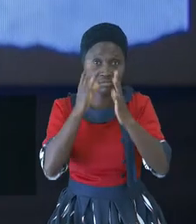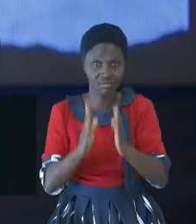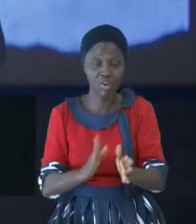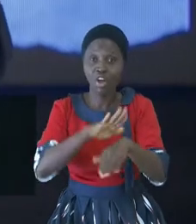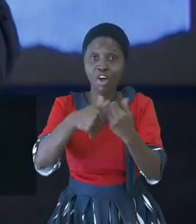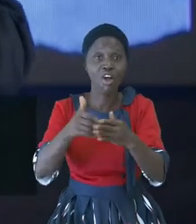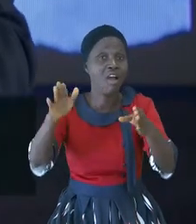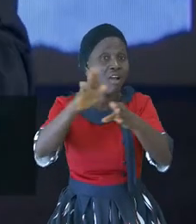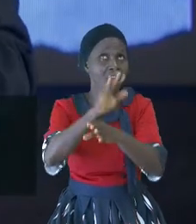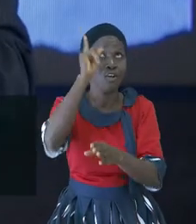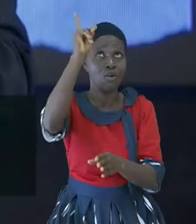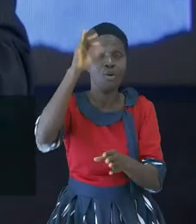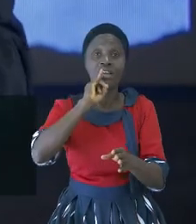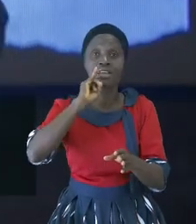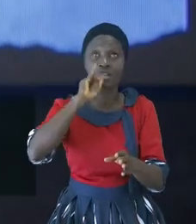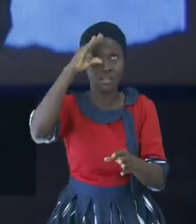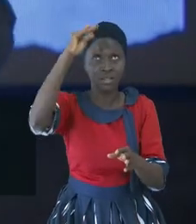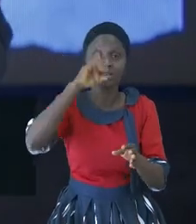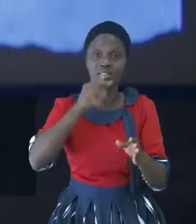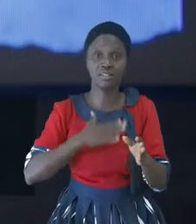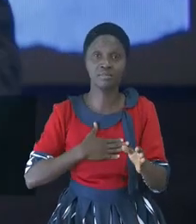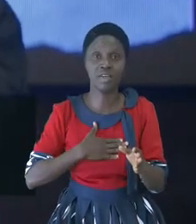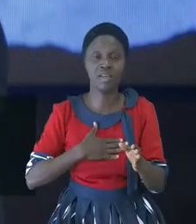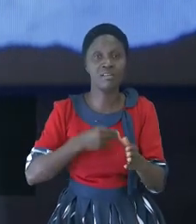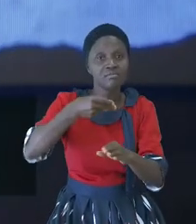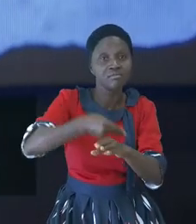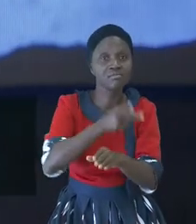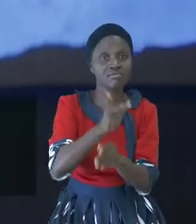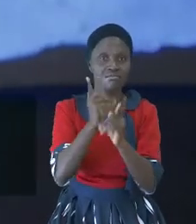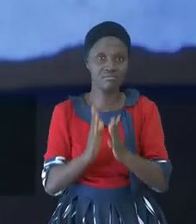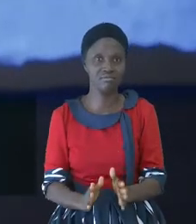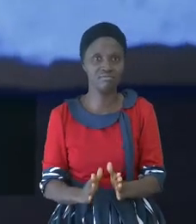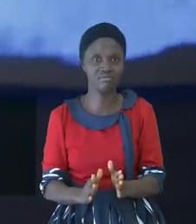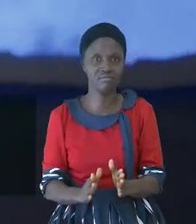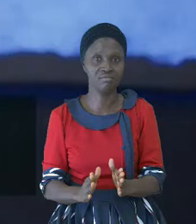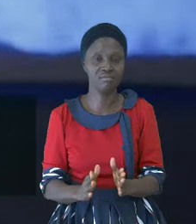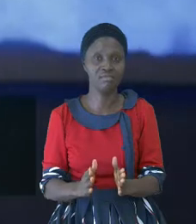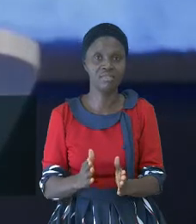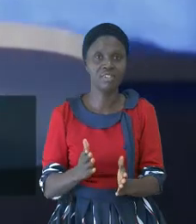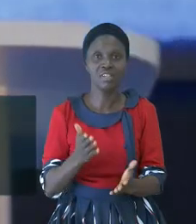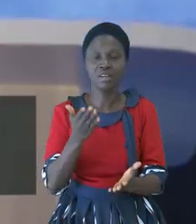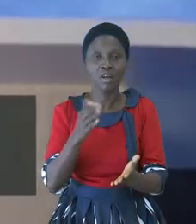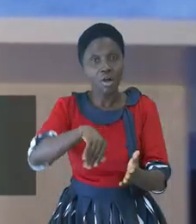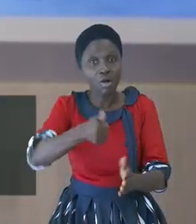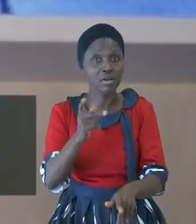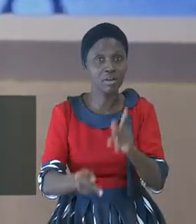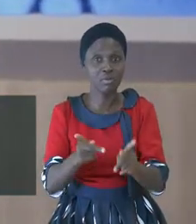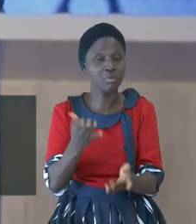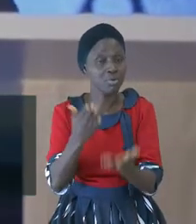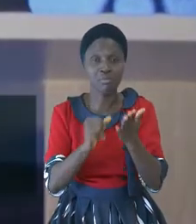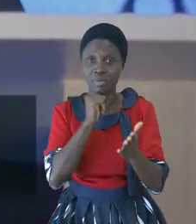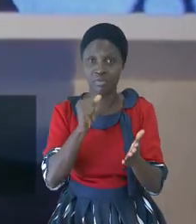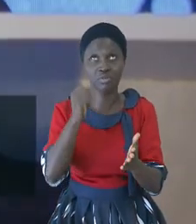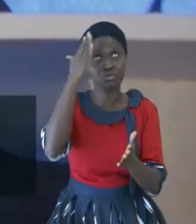is my shepherd. It may not, he may not belong to other people. Other people may not own him,